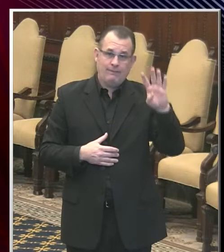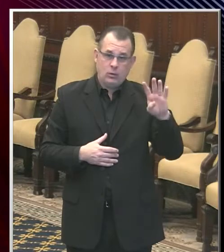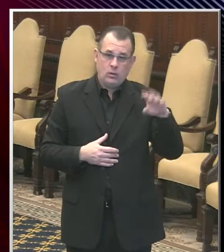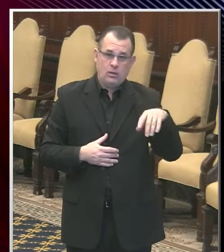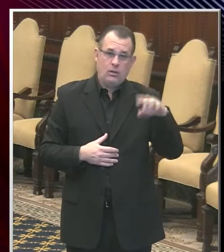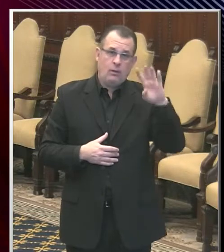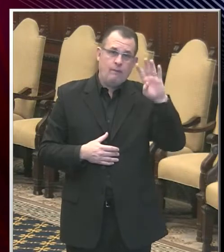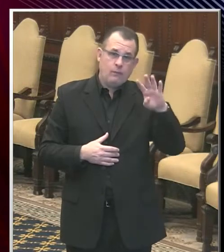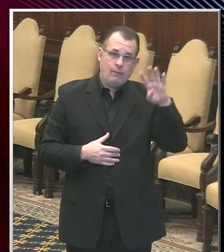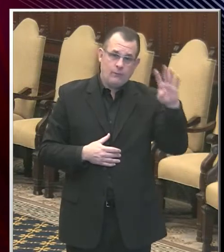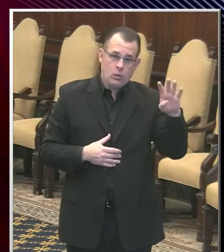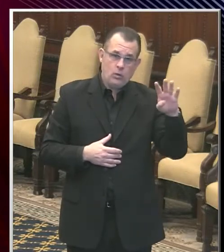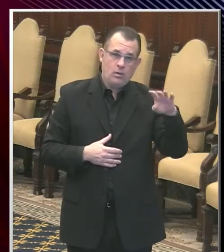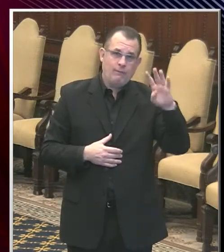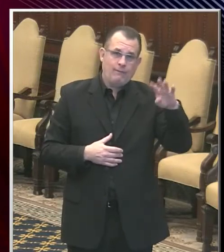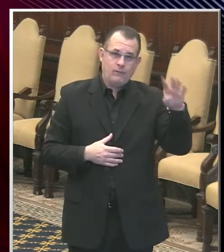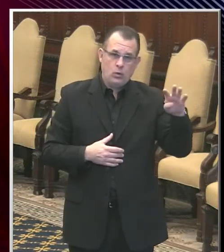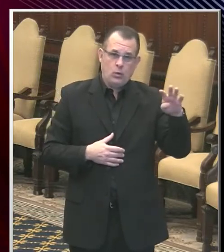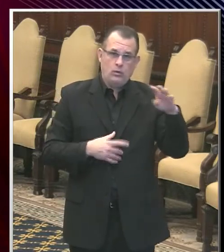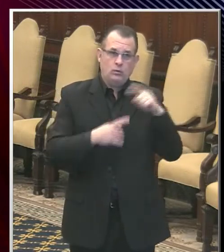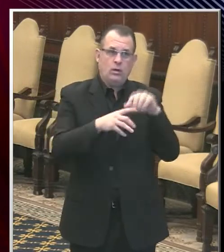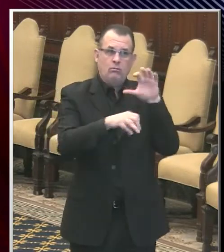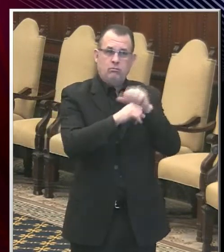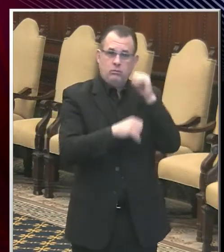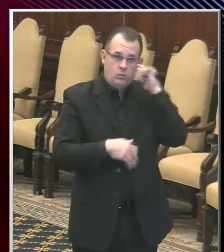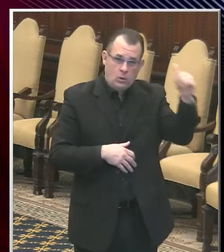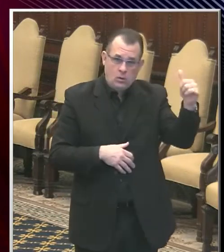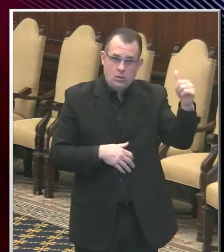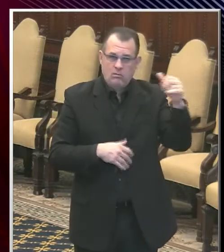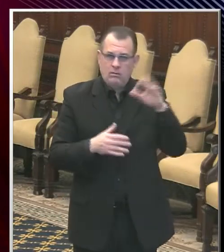215-474-4444 to make an appointment. All that information is on our website.